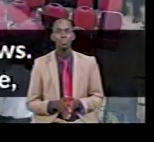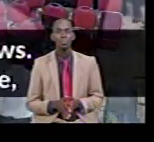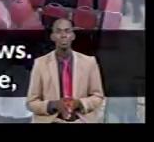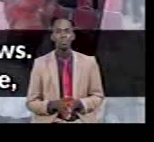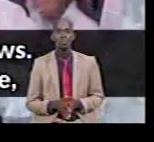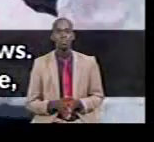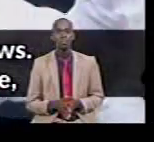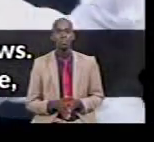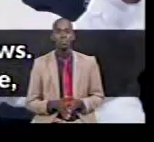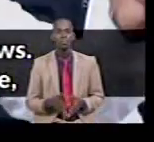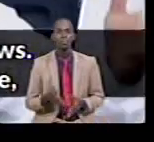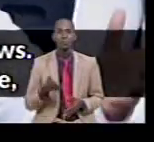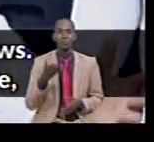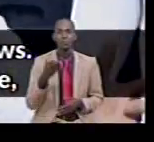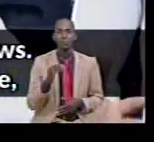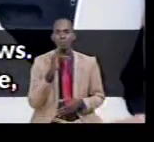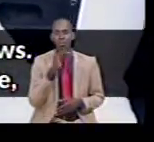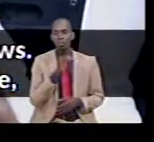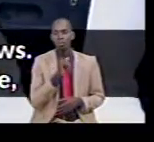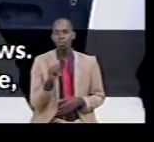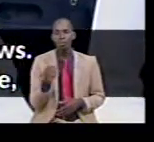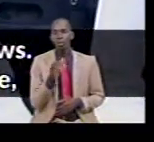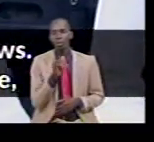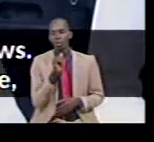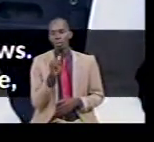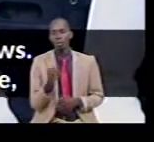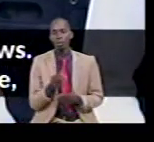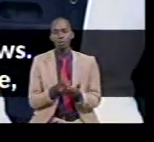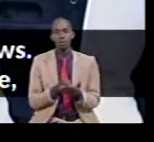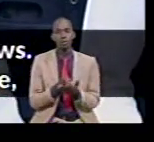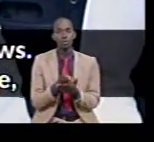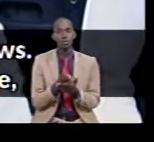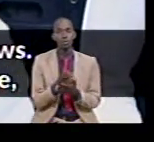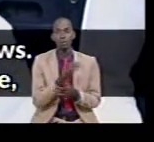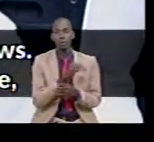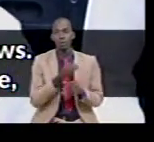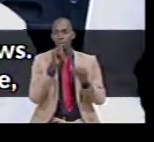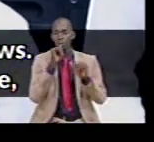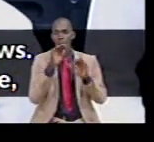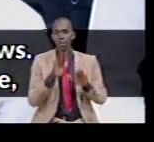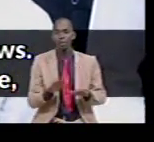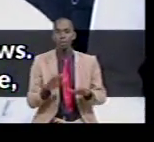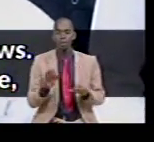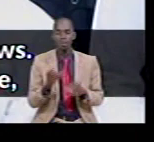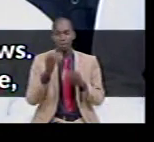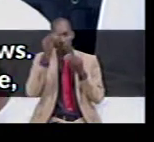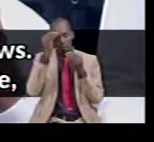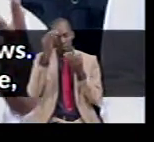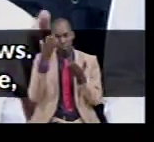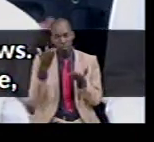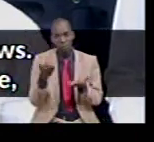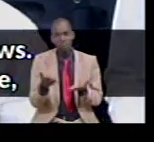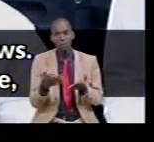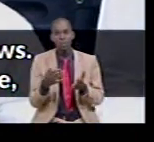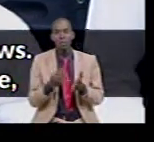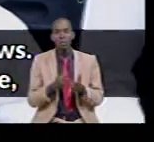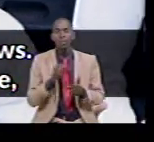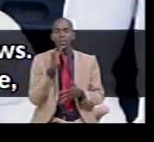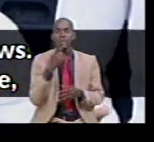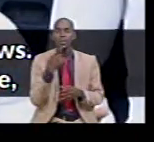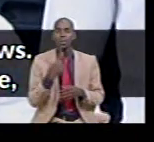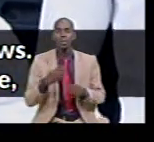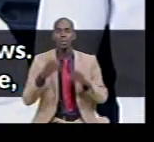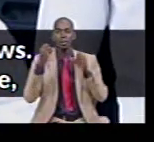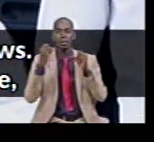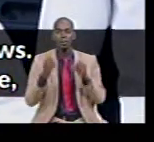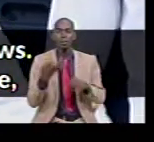There is a truth, a blessed news. It is the power